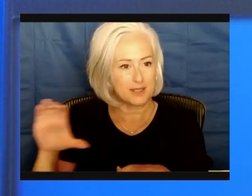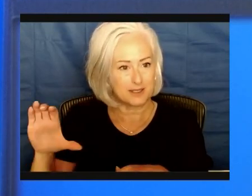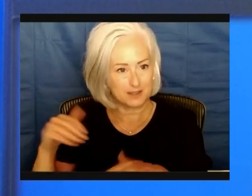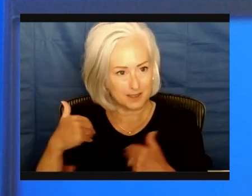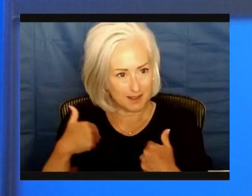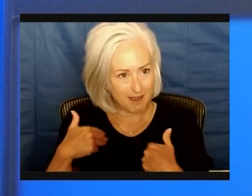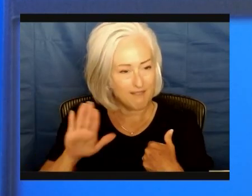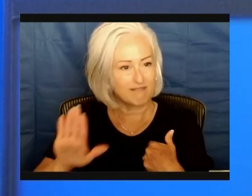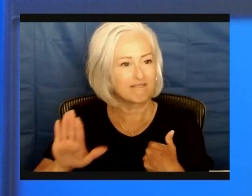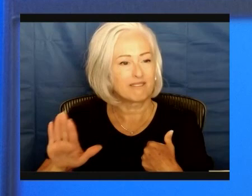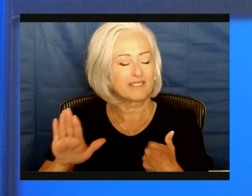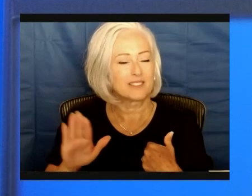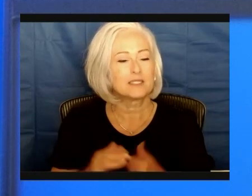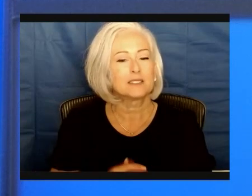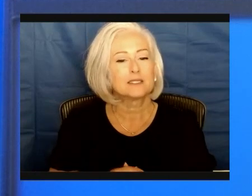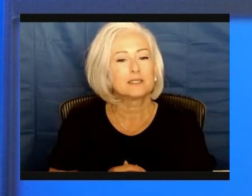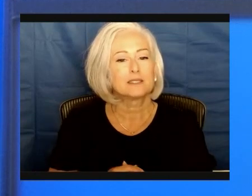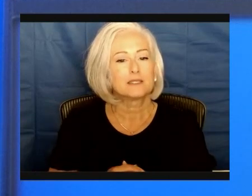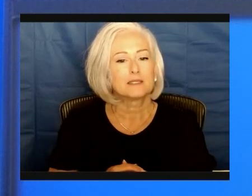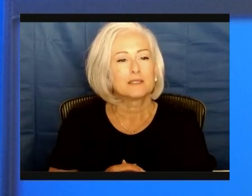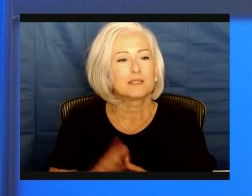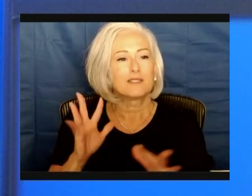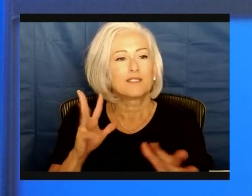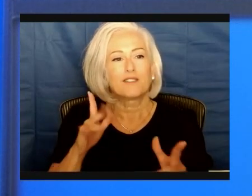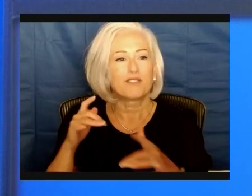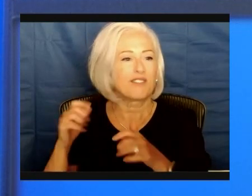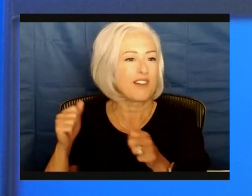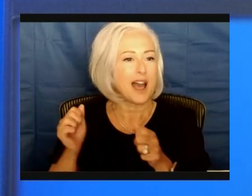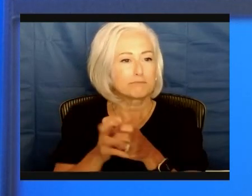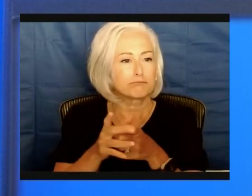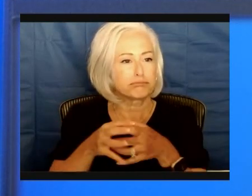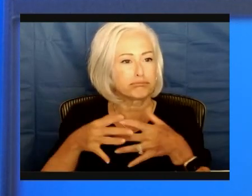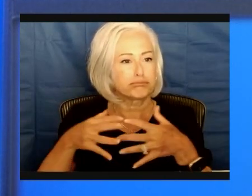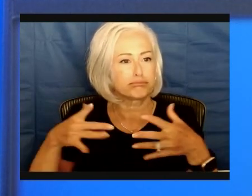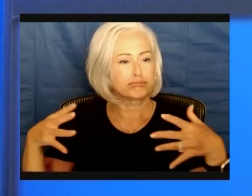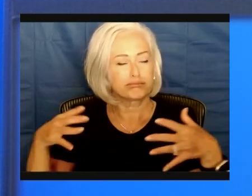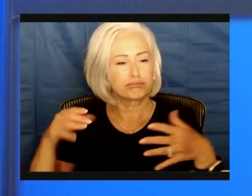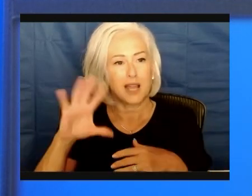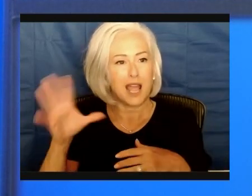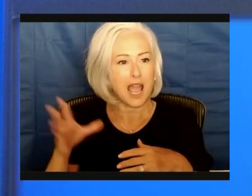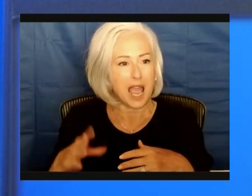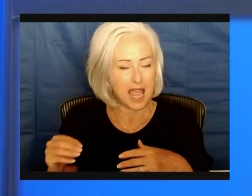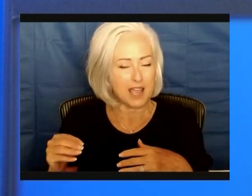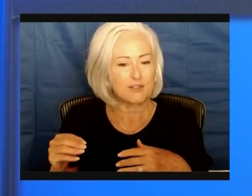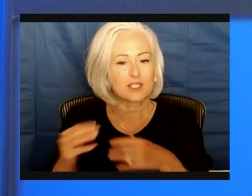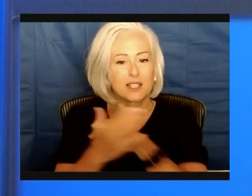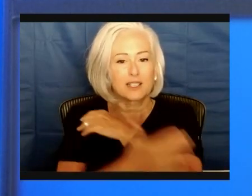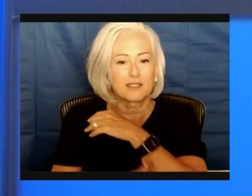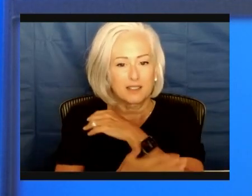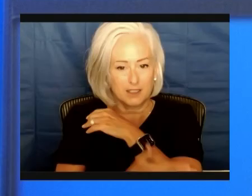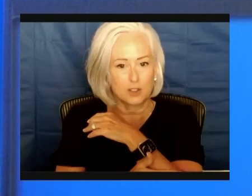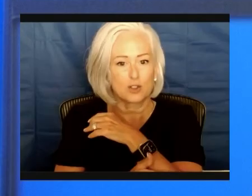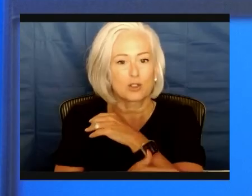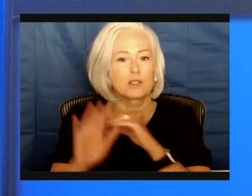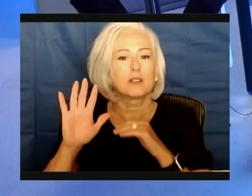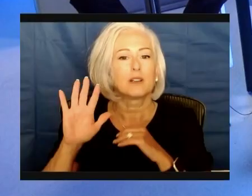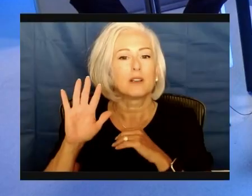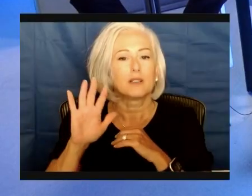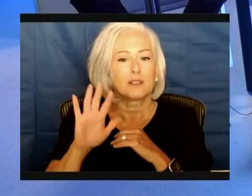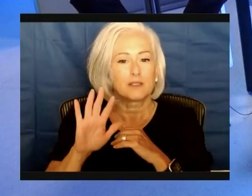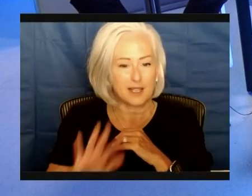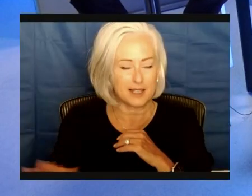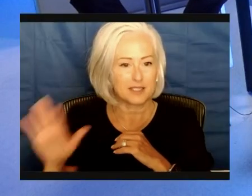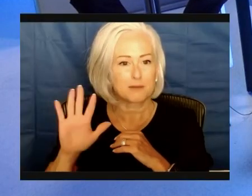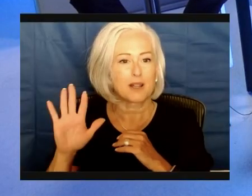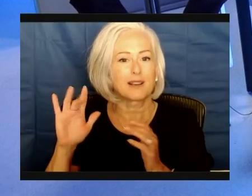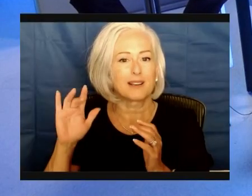of the fastly growing African countries with GDP estimated to be around 8 per year. That's an average.